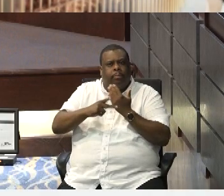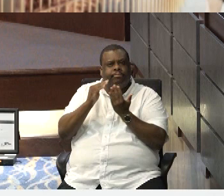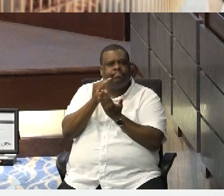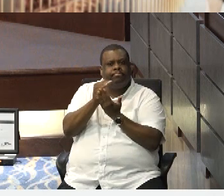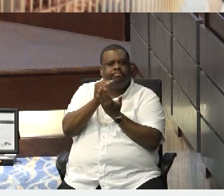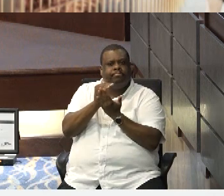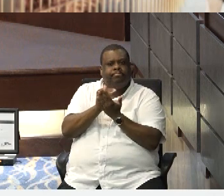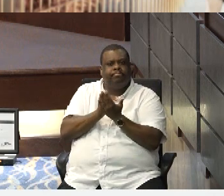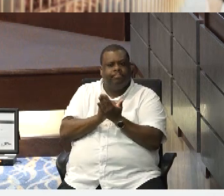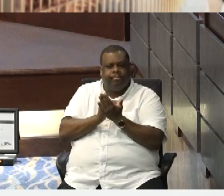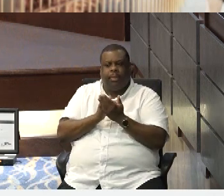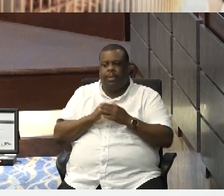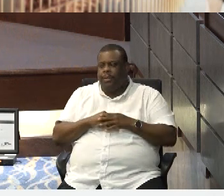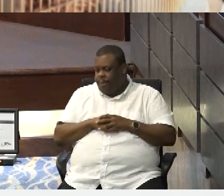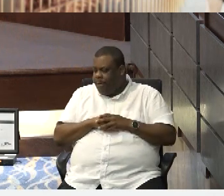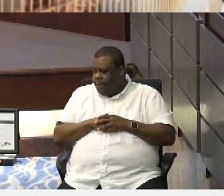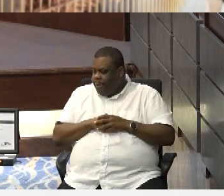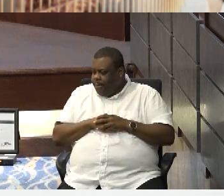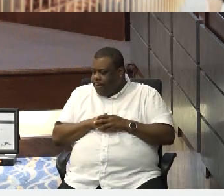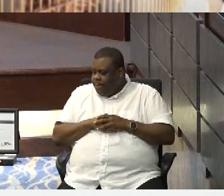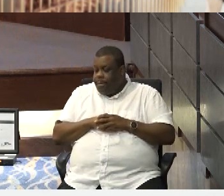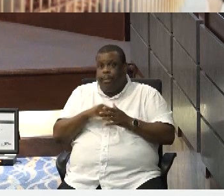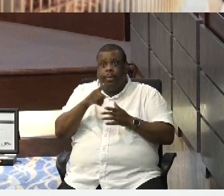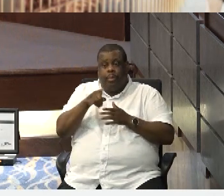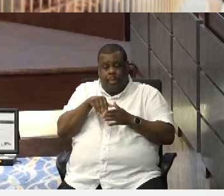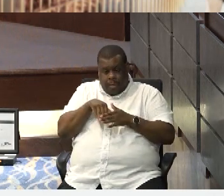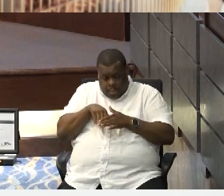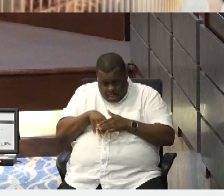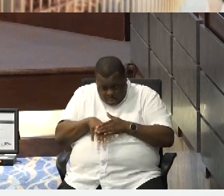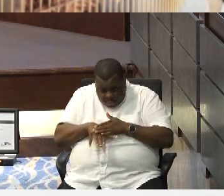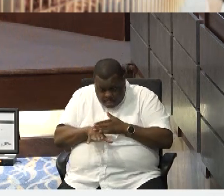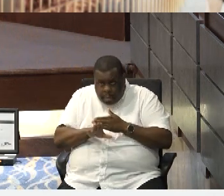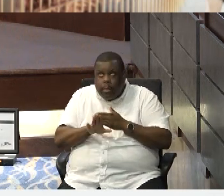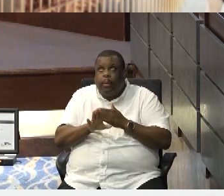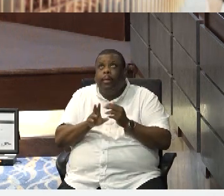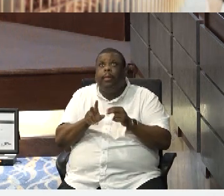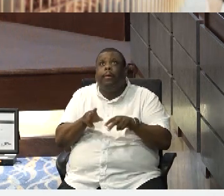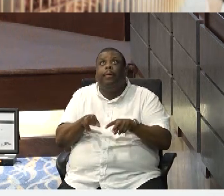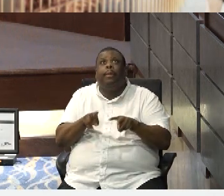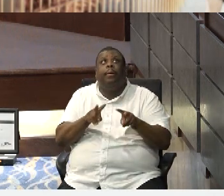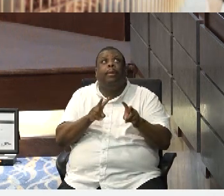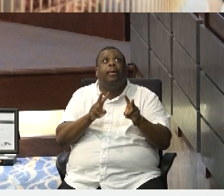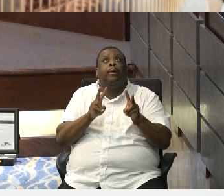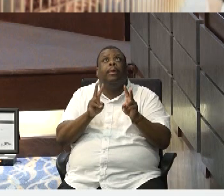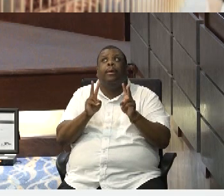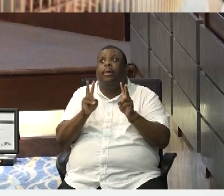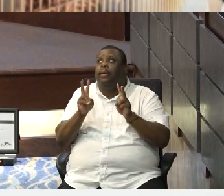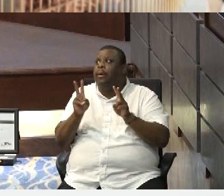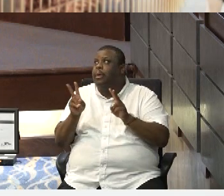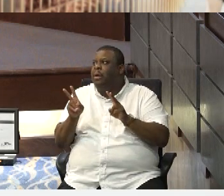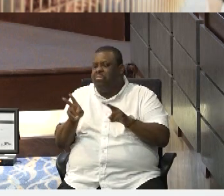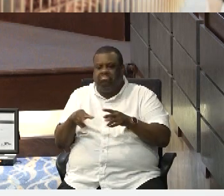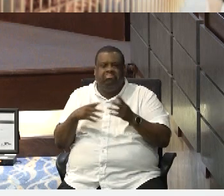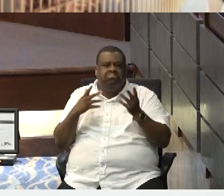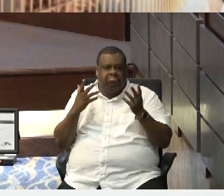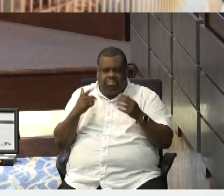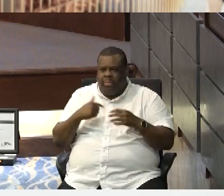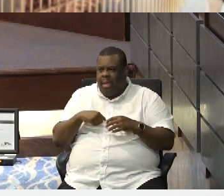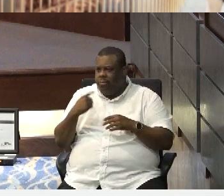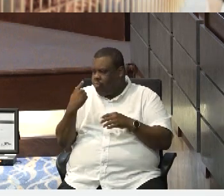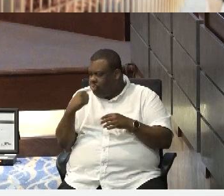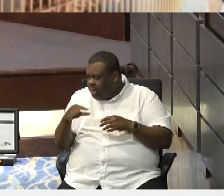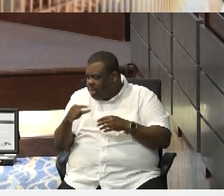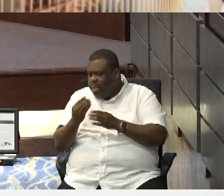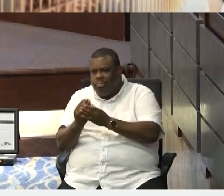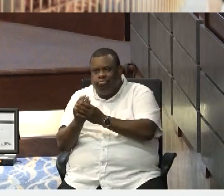When you step into that lobby, you're in what we're referring to as the Winter Garden, so a space that's filled with green, but is also